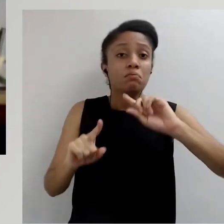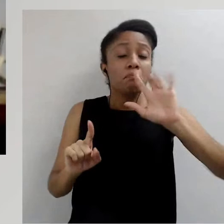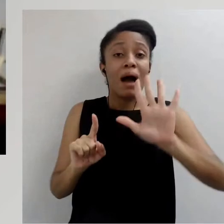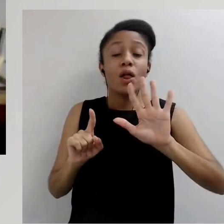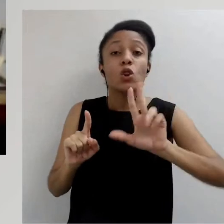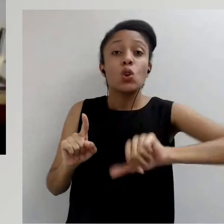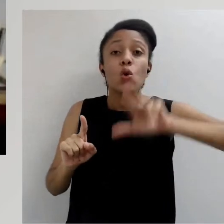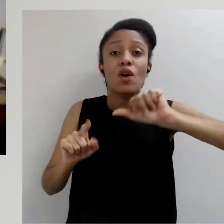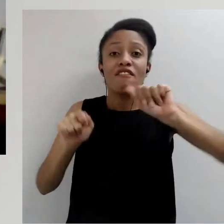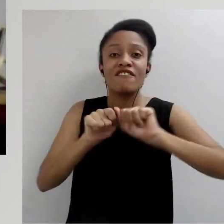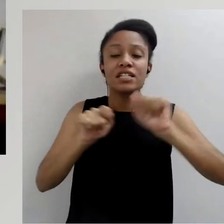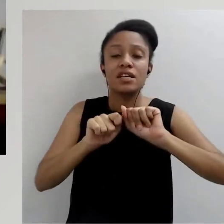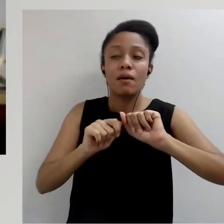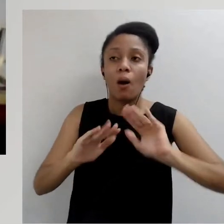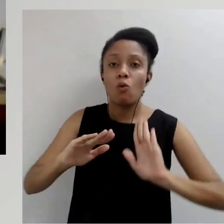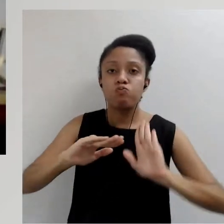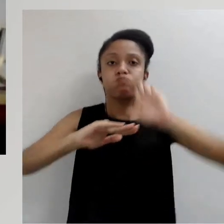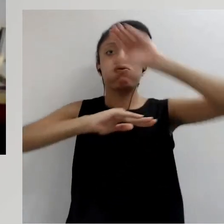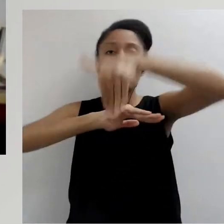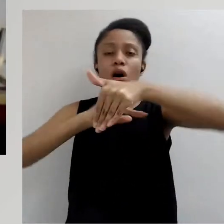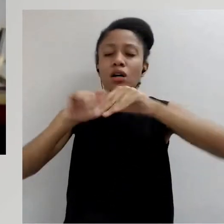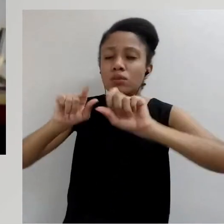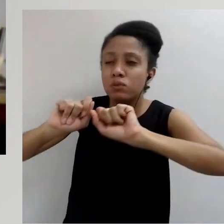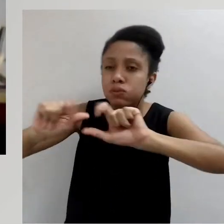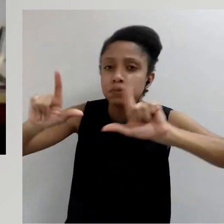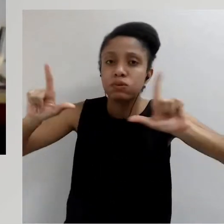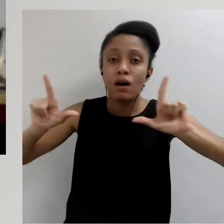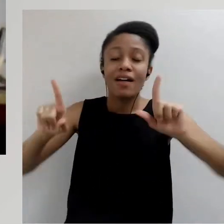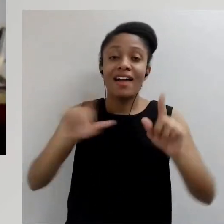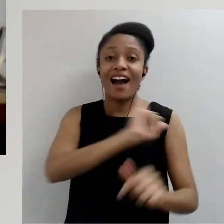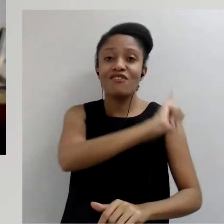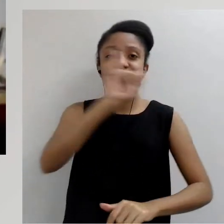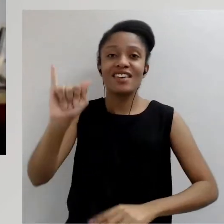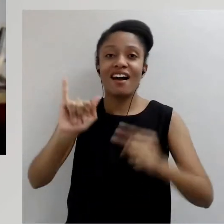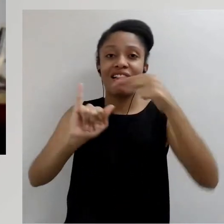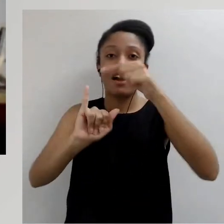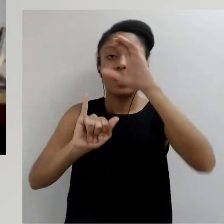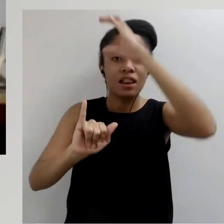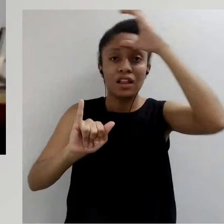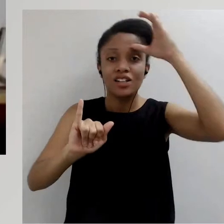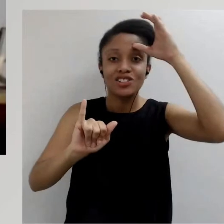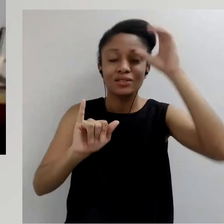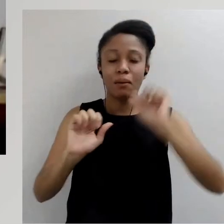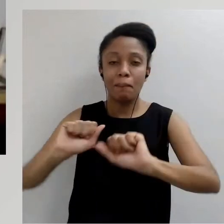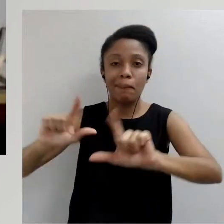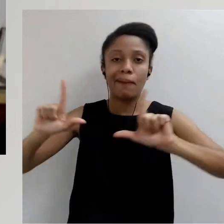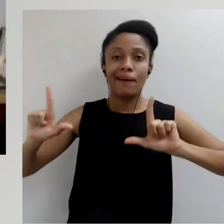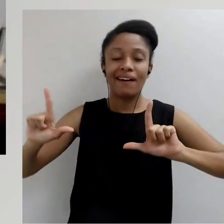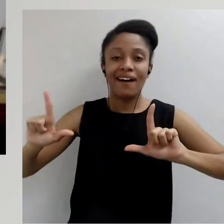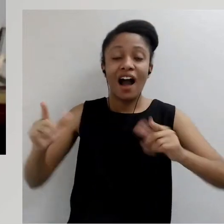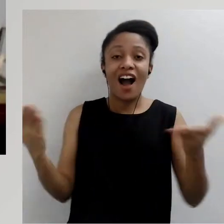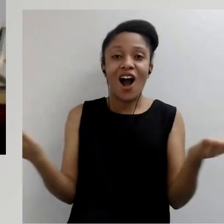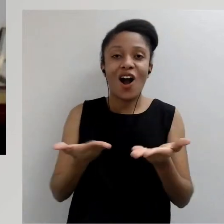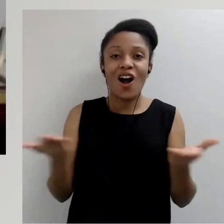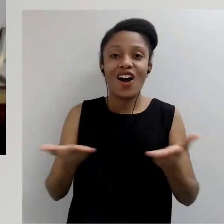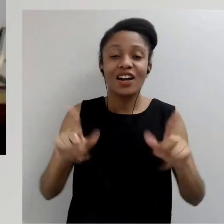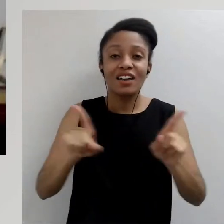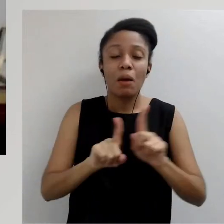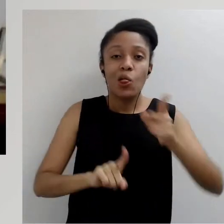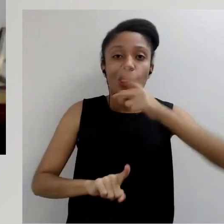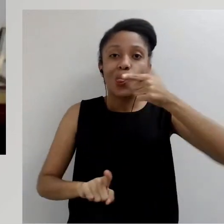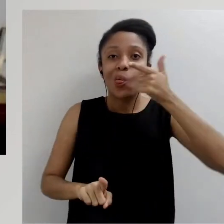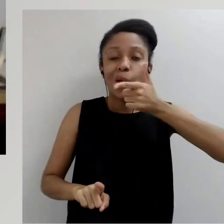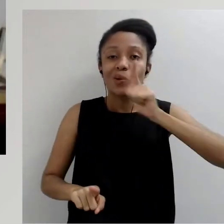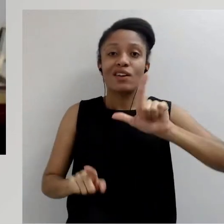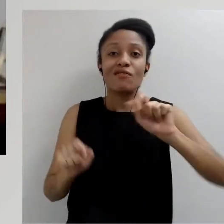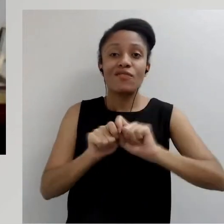to give one step ahead, to break this barrier and give that to the client. So we could do